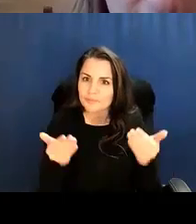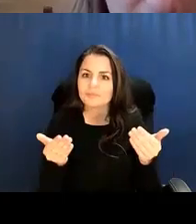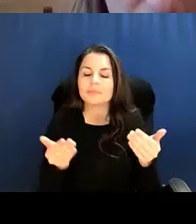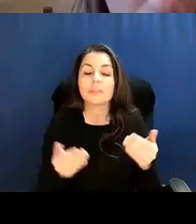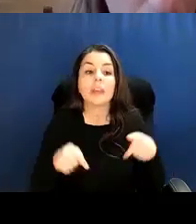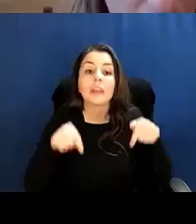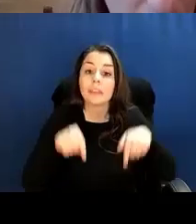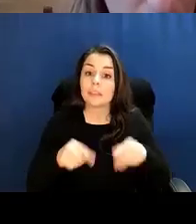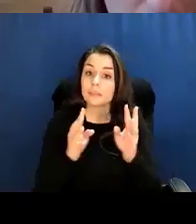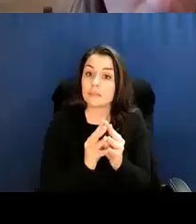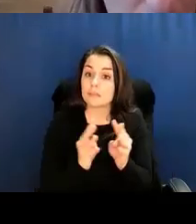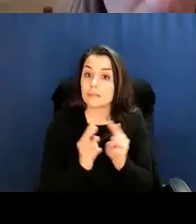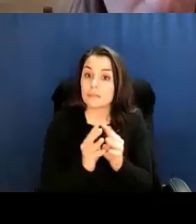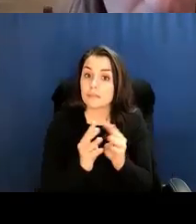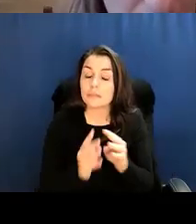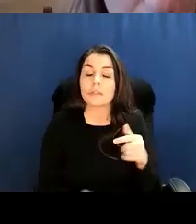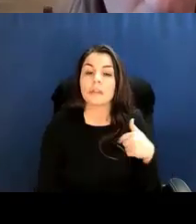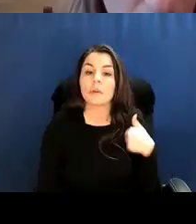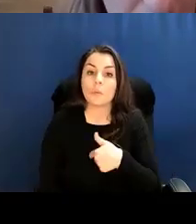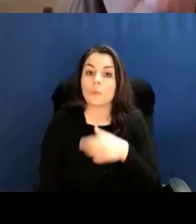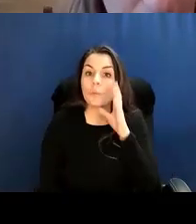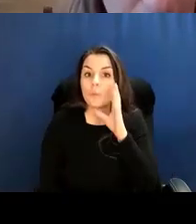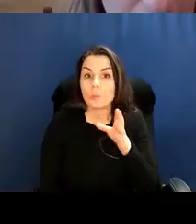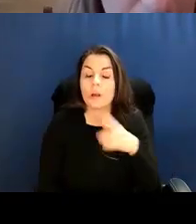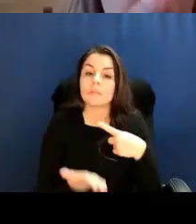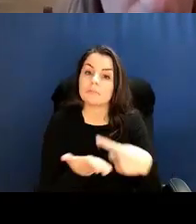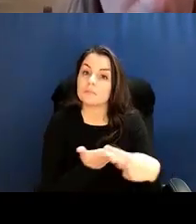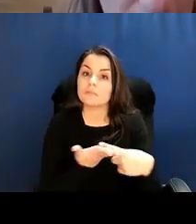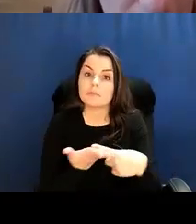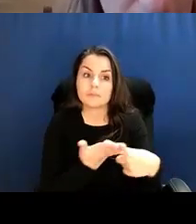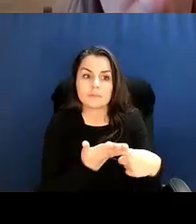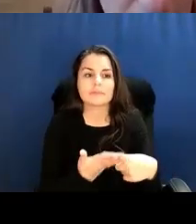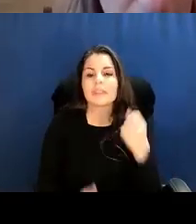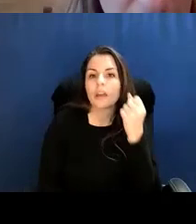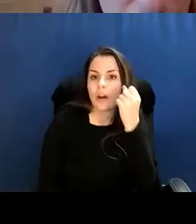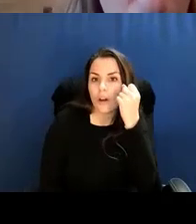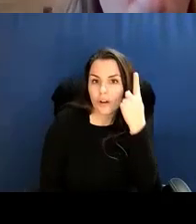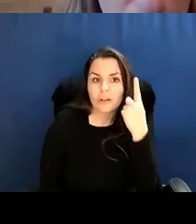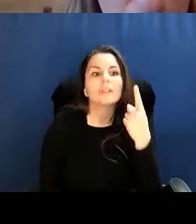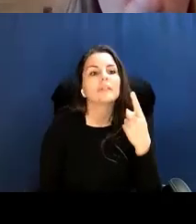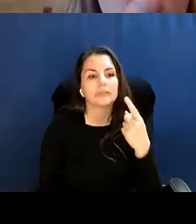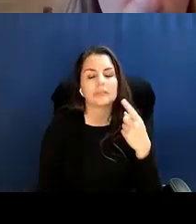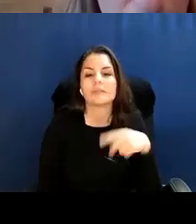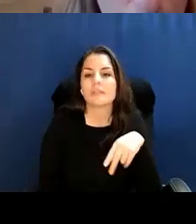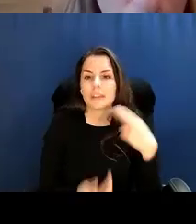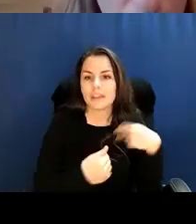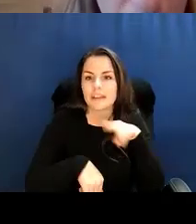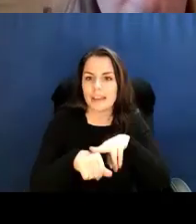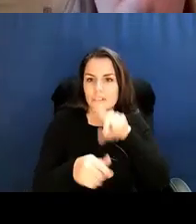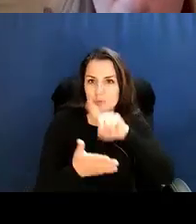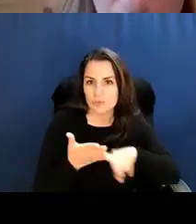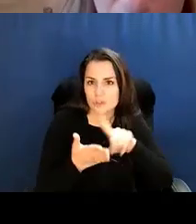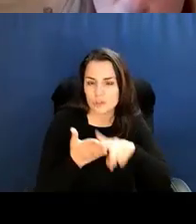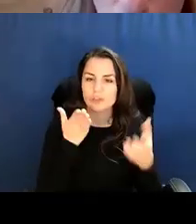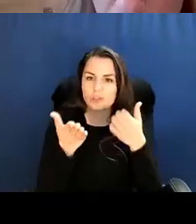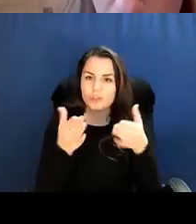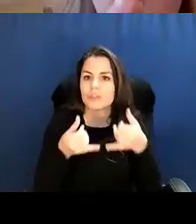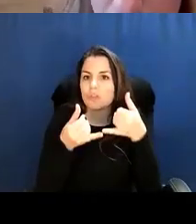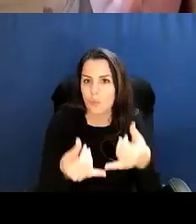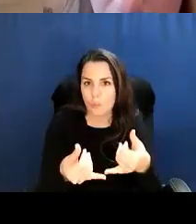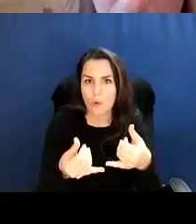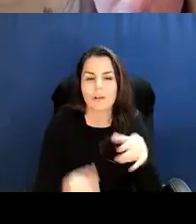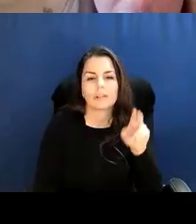for this session, we are going to be talking about understanding the National Research Service Award, Fellowship and